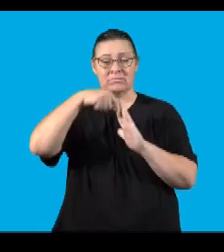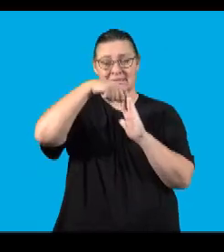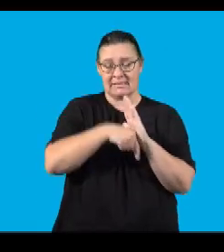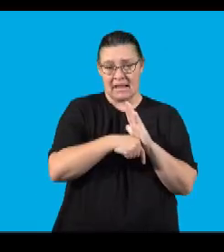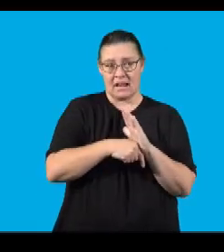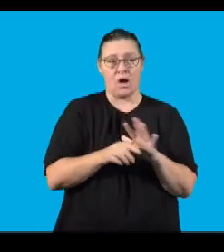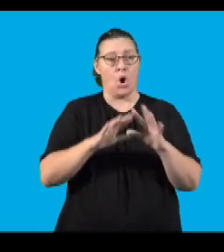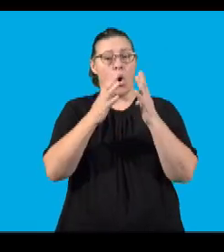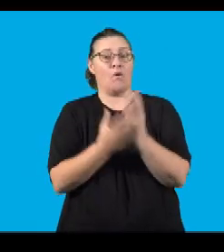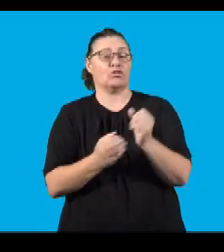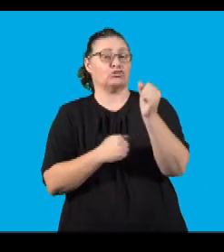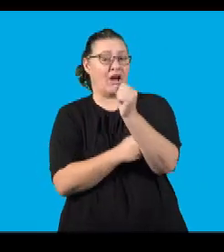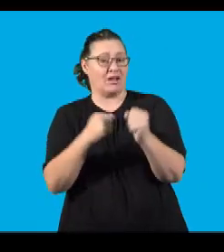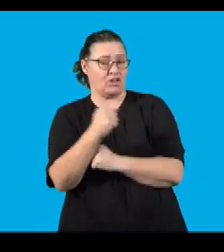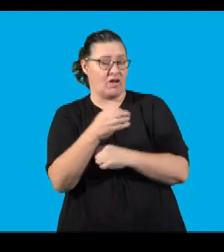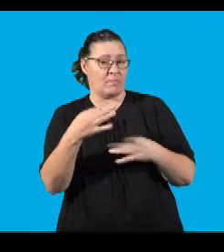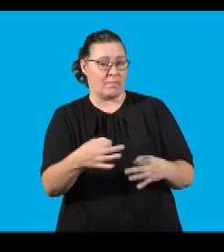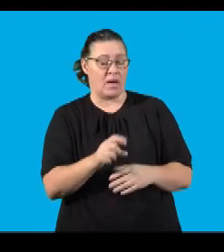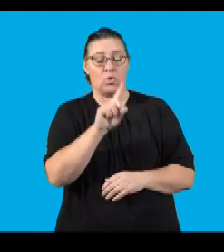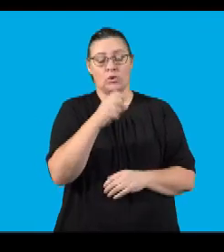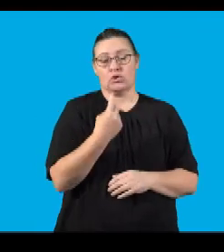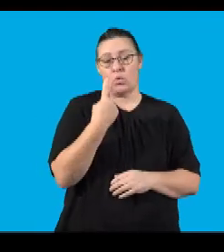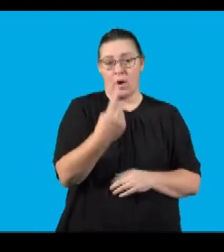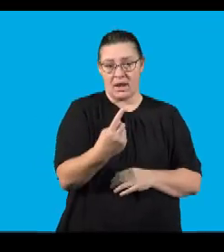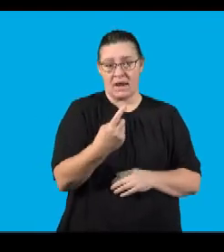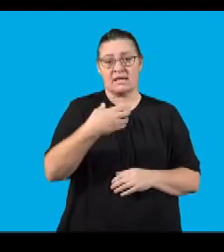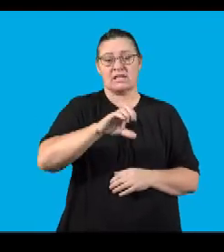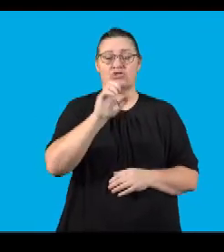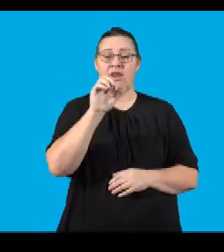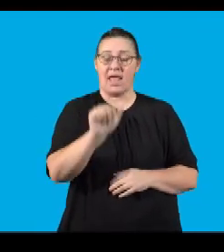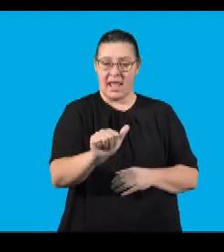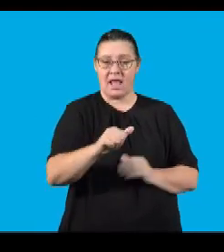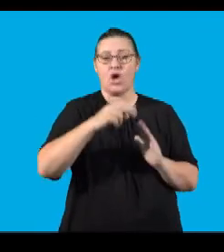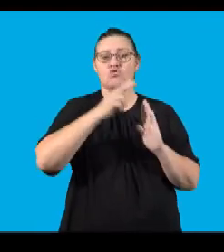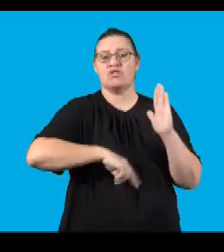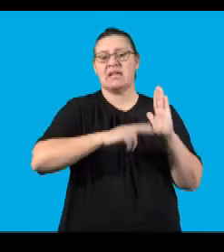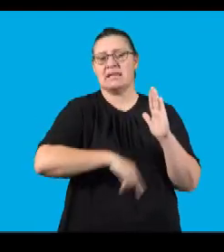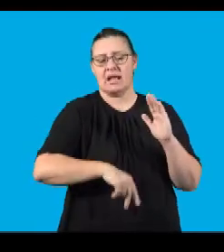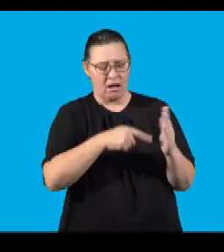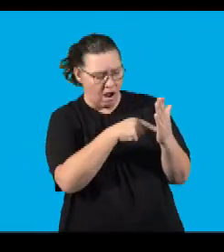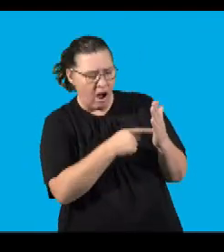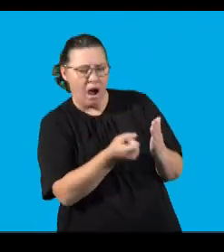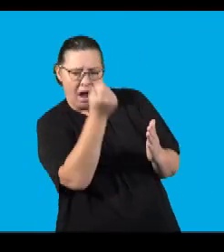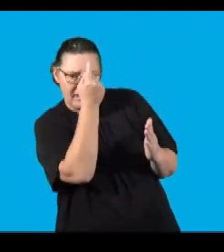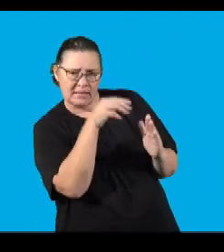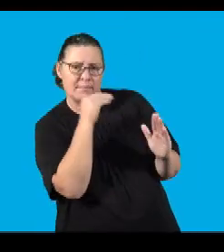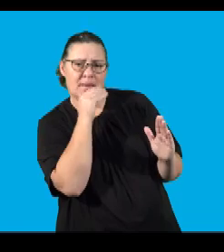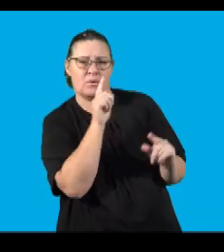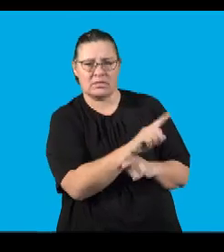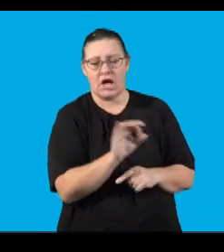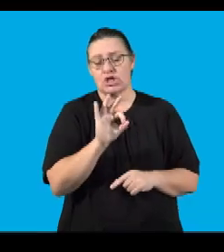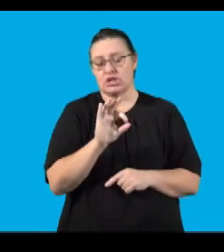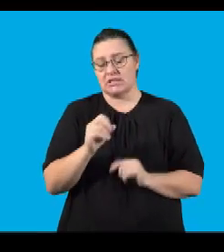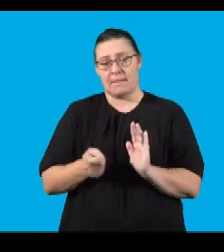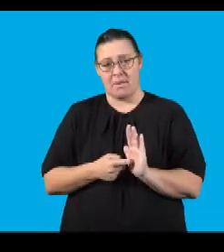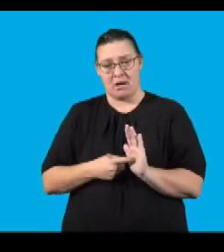into a little bit more detail, the overall structure of the paper, question 1, section A, is reading for meaning and understanding,